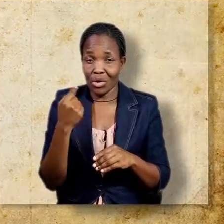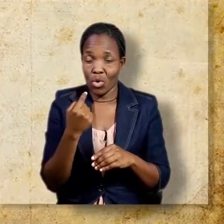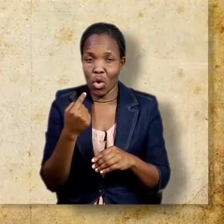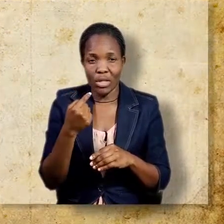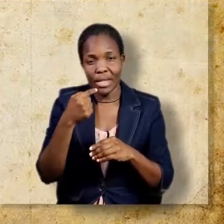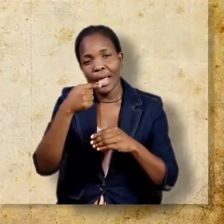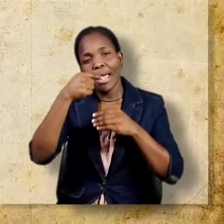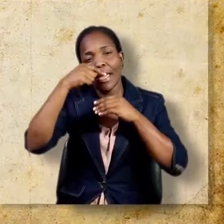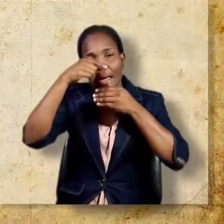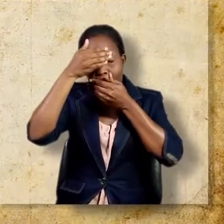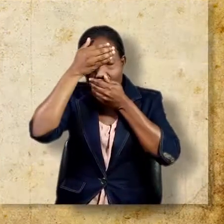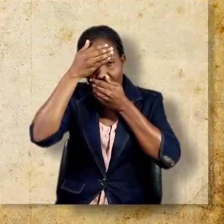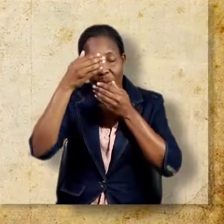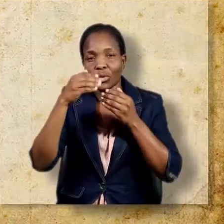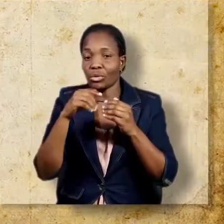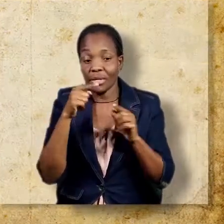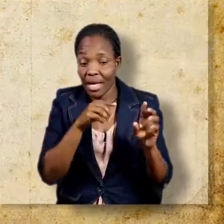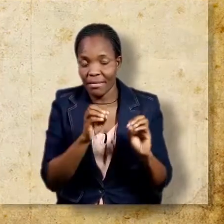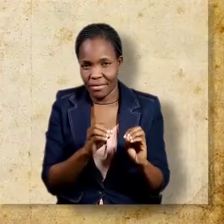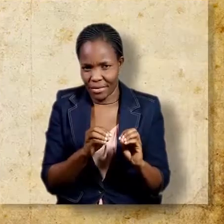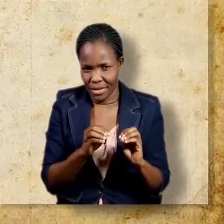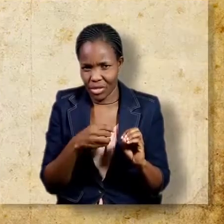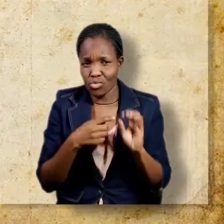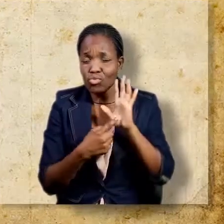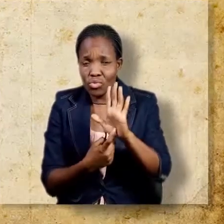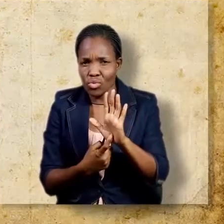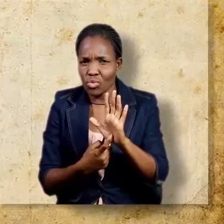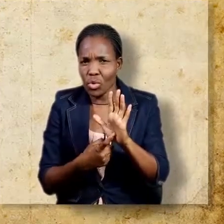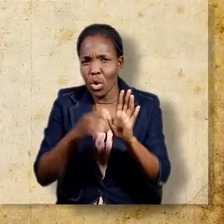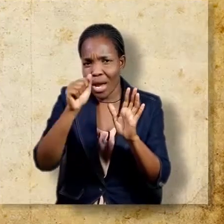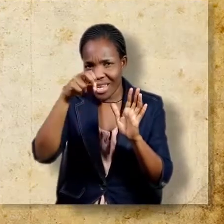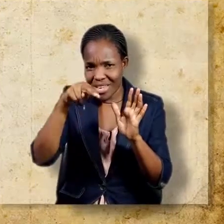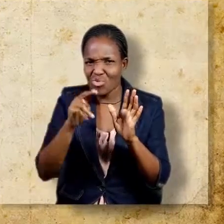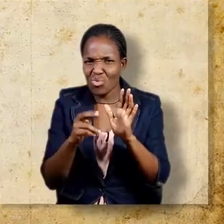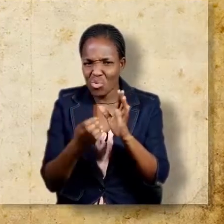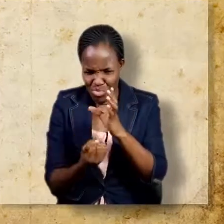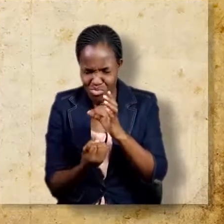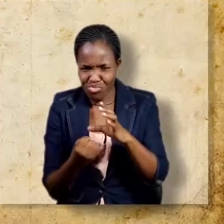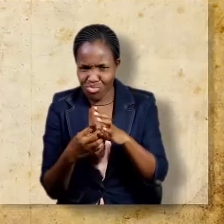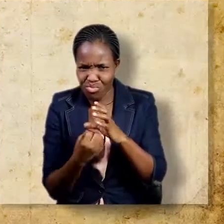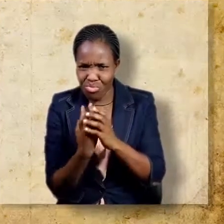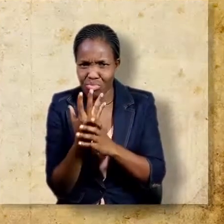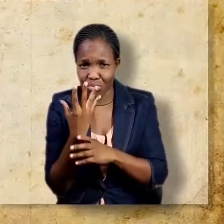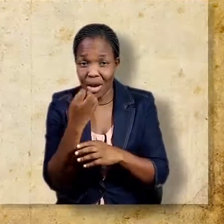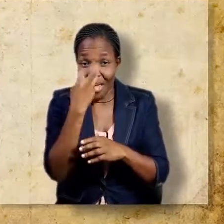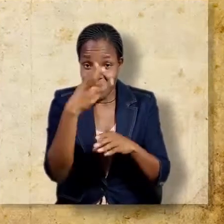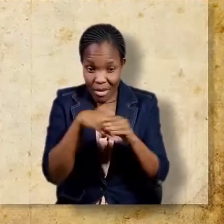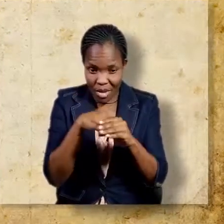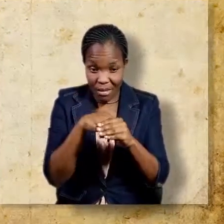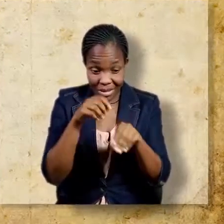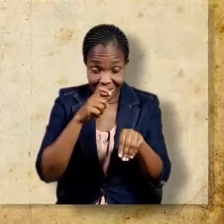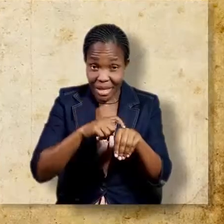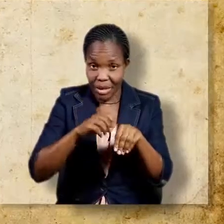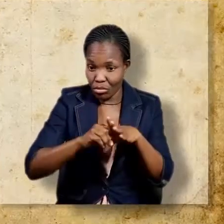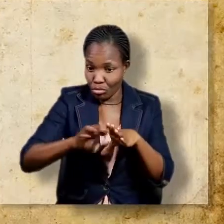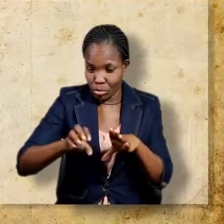Morocco is missing. And to show you that the AU has grown teeth, 3 members are suspended from the union at the